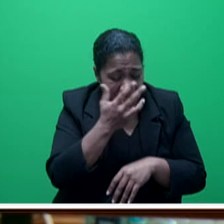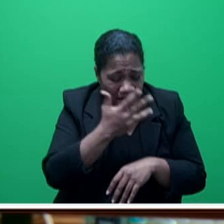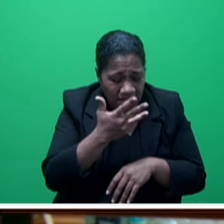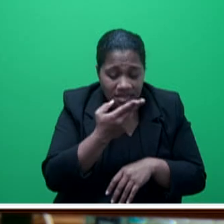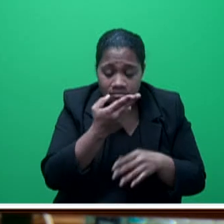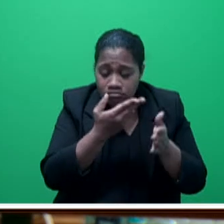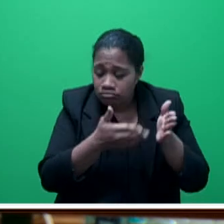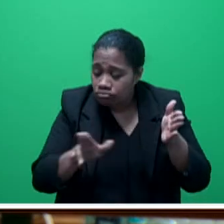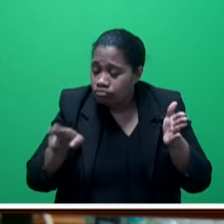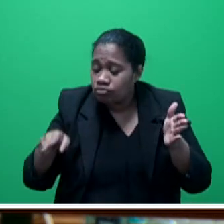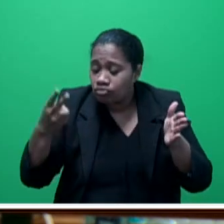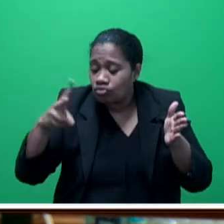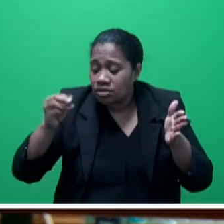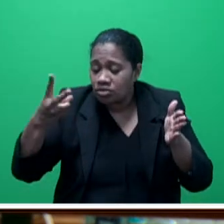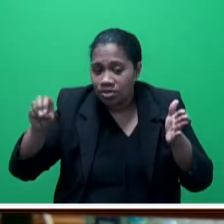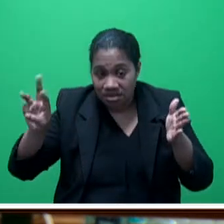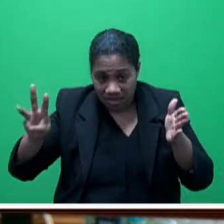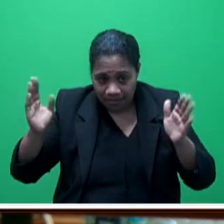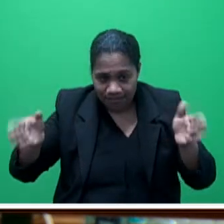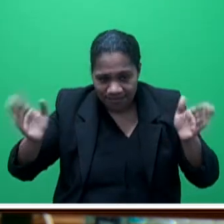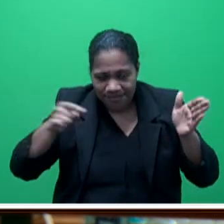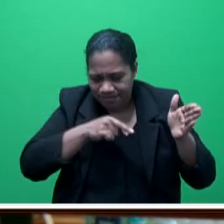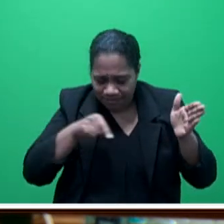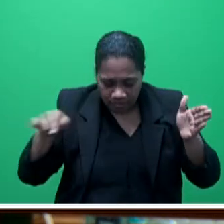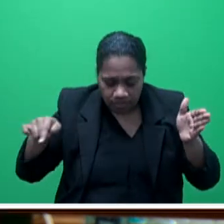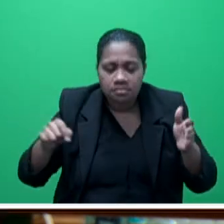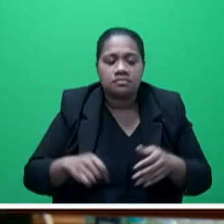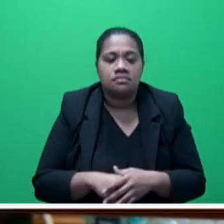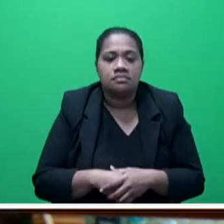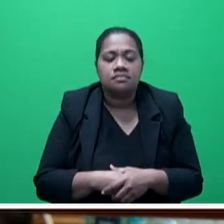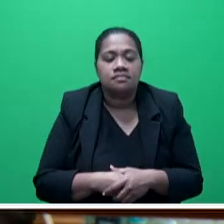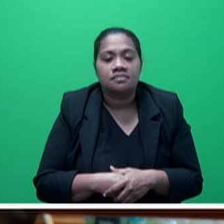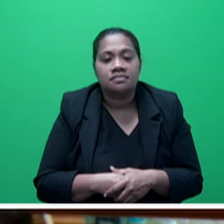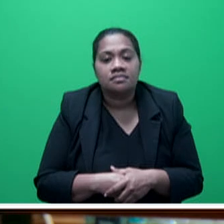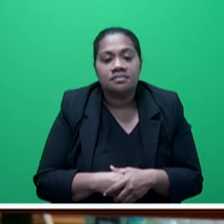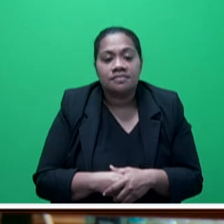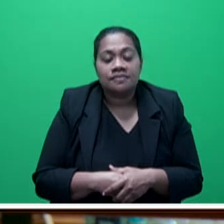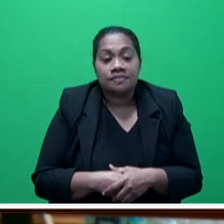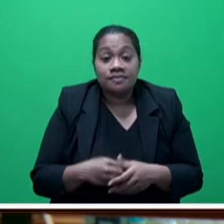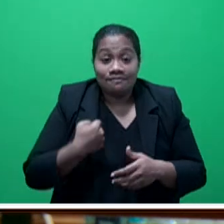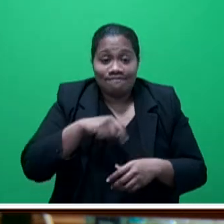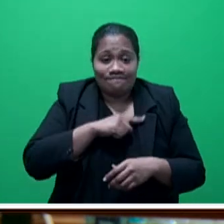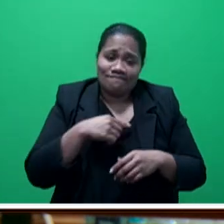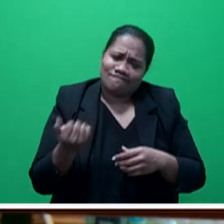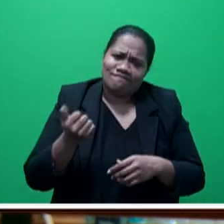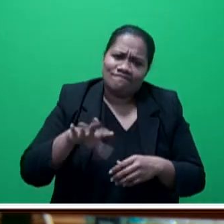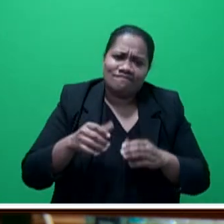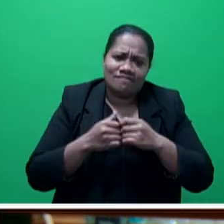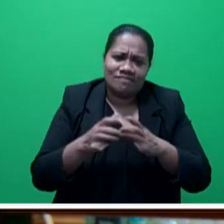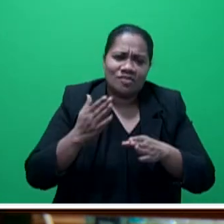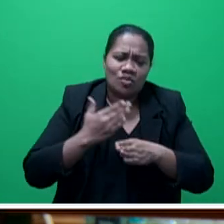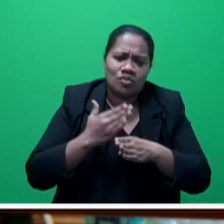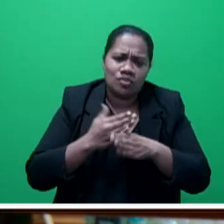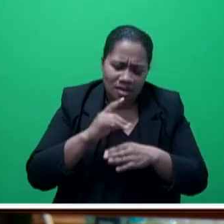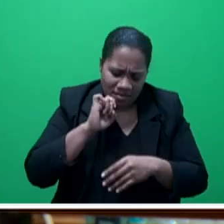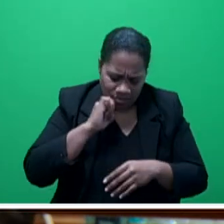about accelerating the growth of this important sector through commercialization. We have already started this work and we will continue